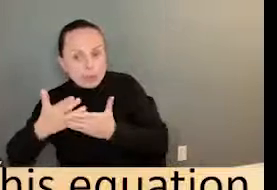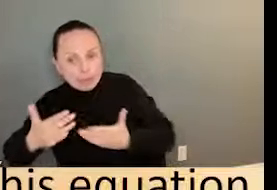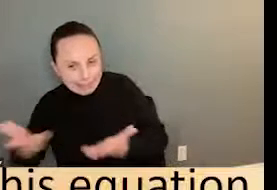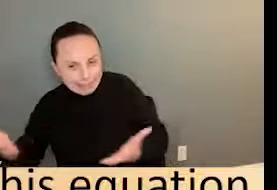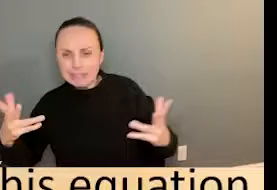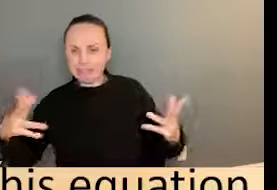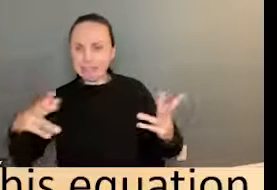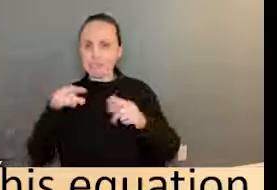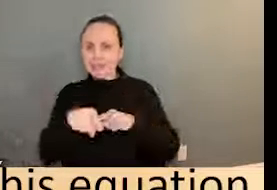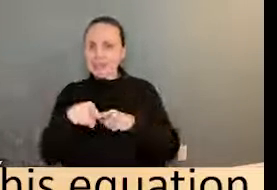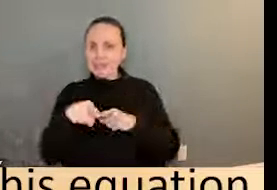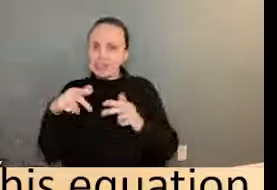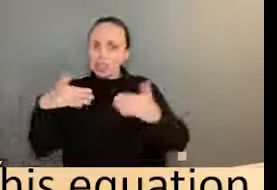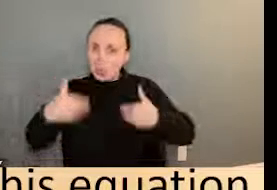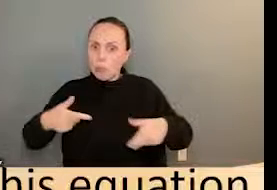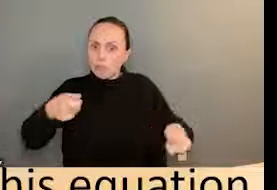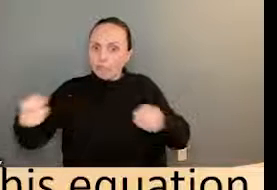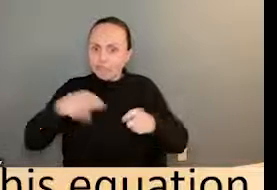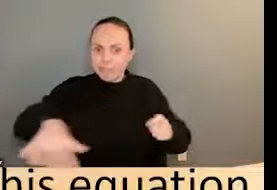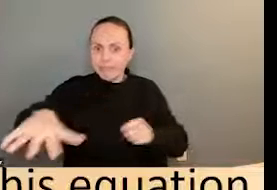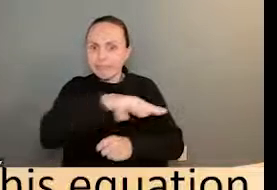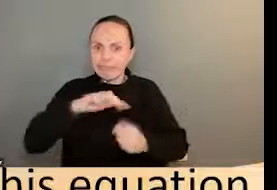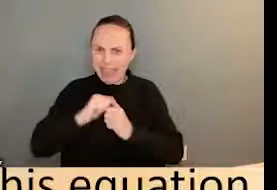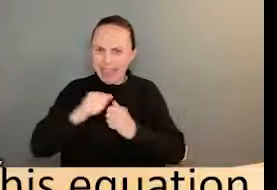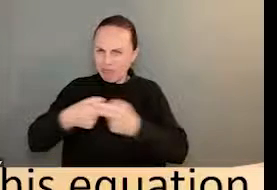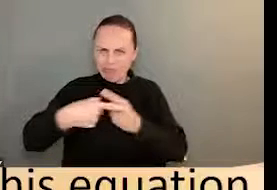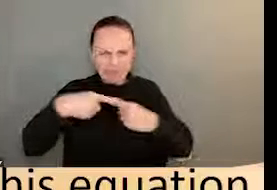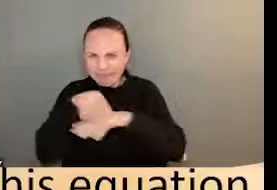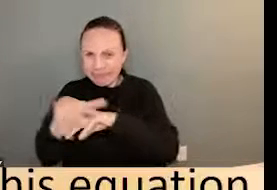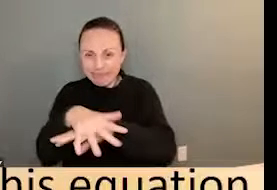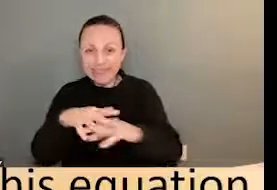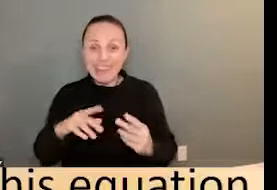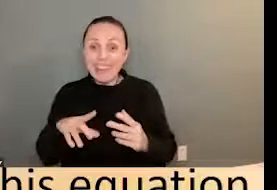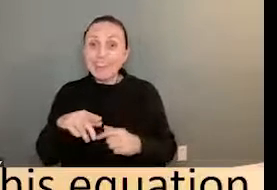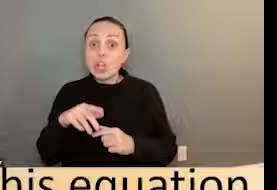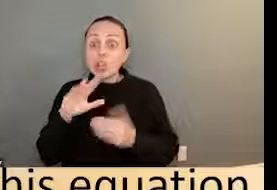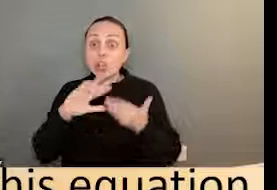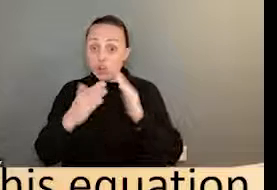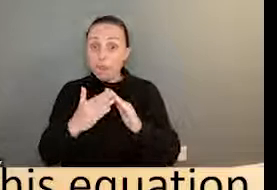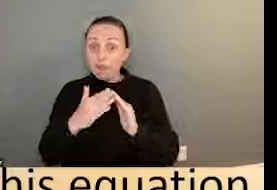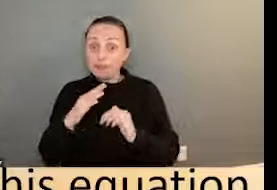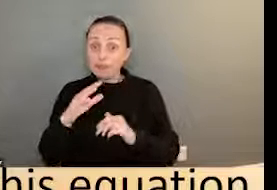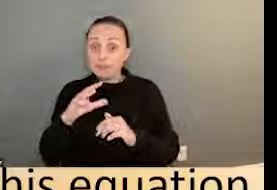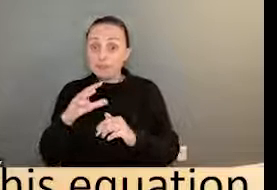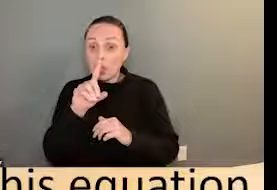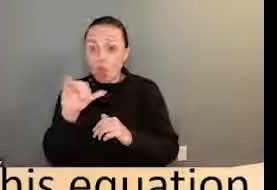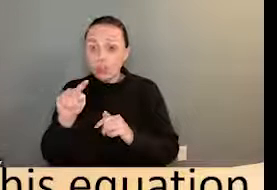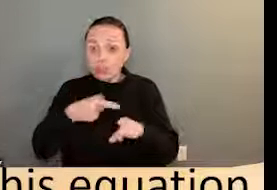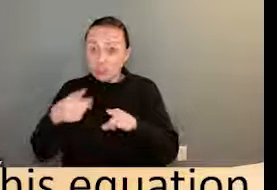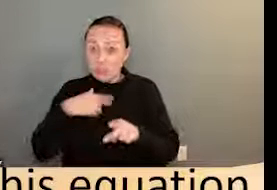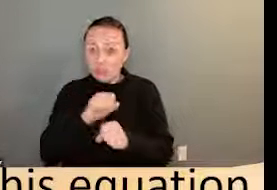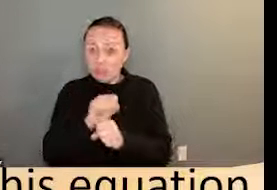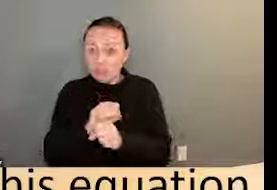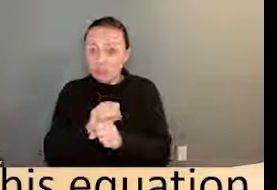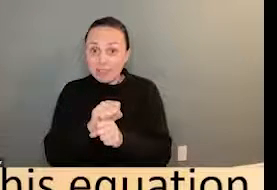these human-dominated spaces. Just to break the fourth wall a little bit, as an urban ecologist, I oftentimes,